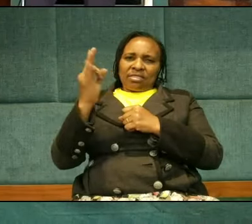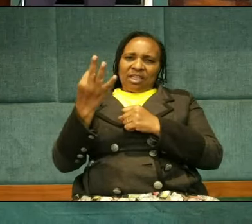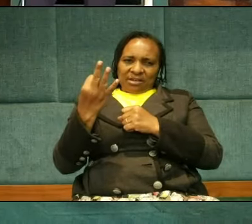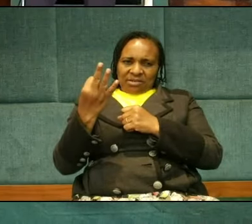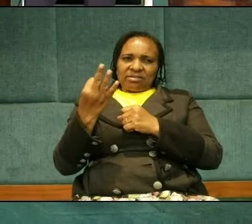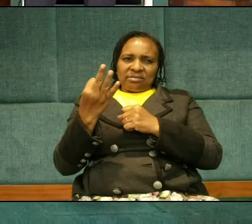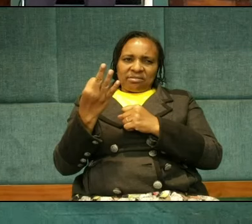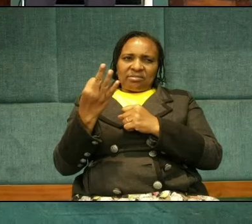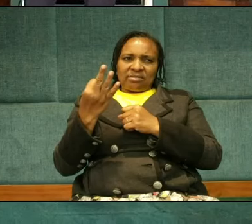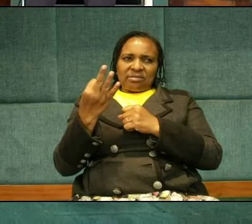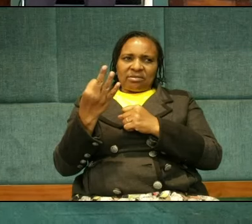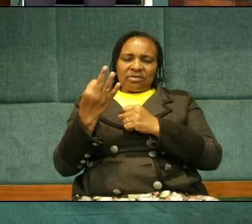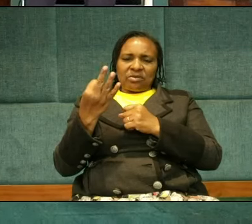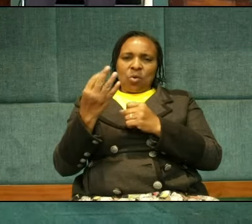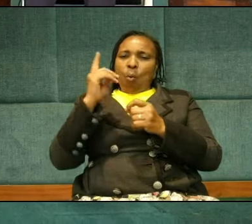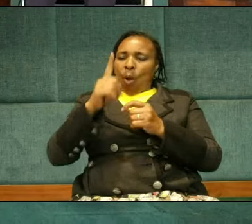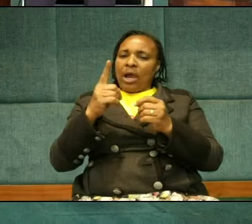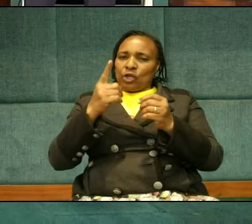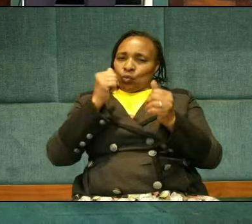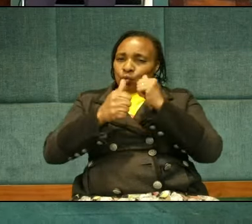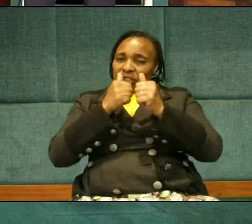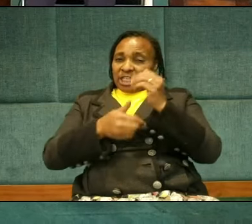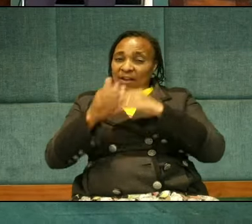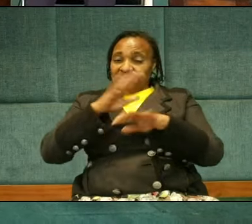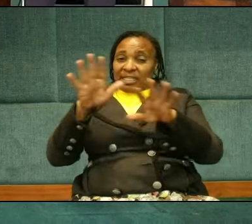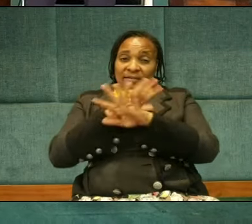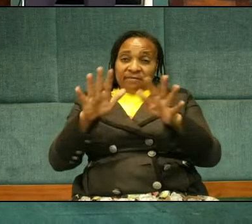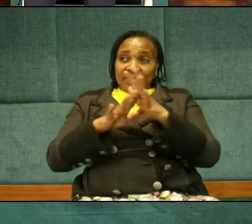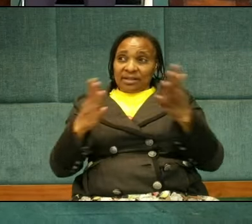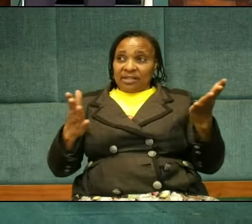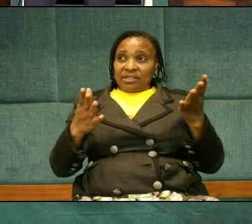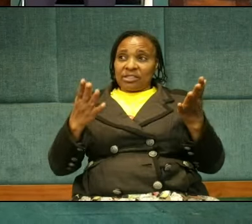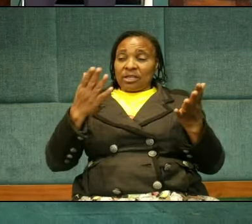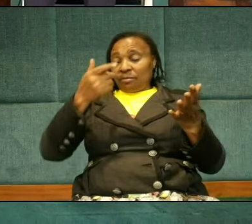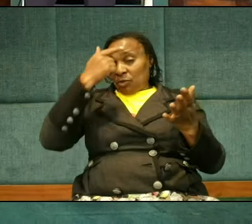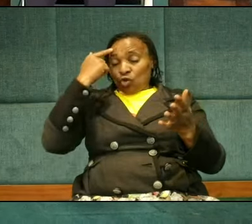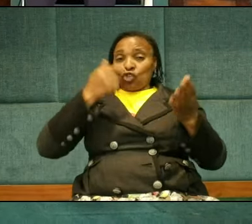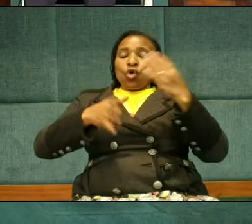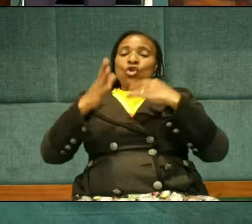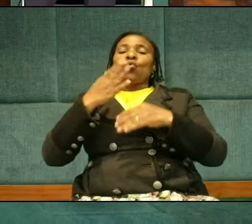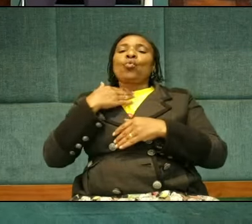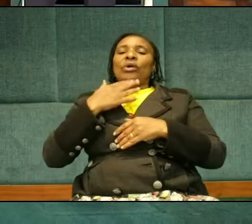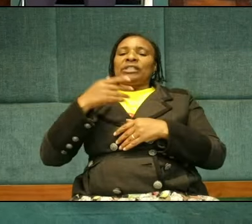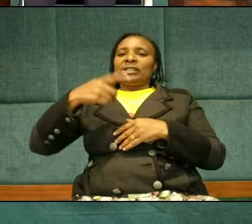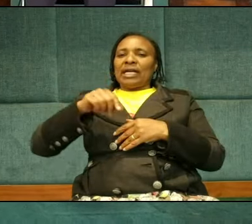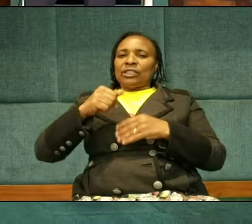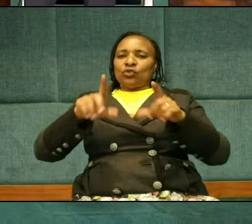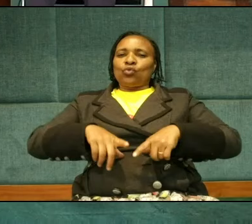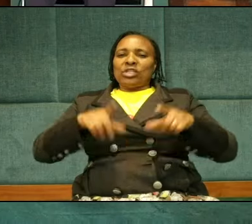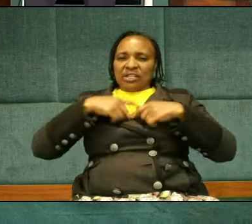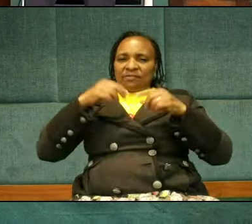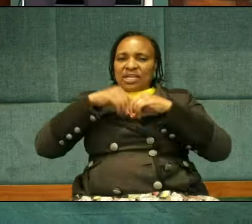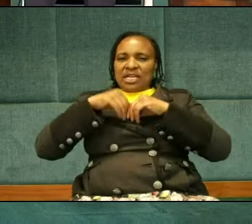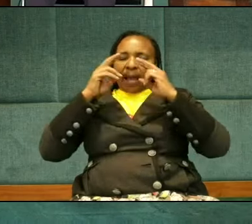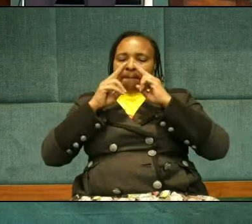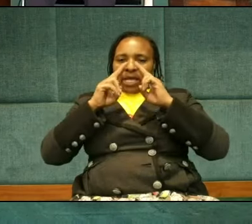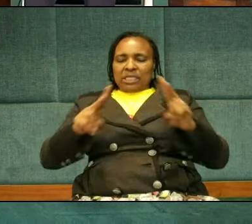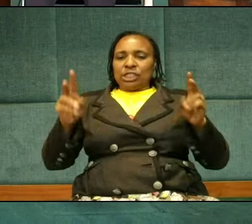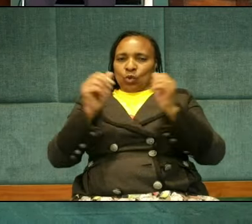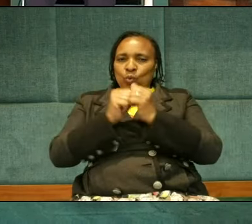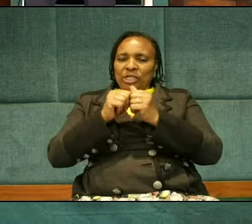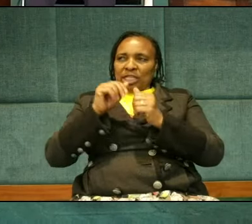the one that covers everything, because God wants us to live in harmony with